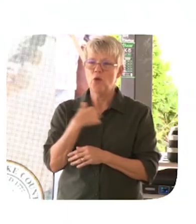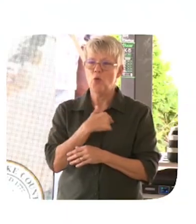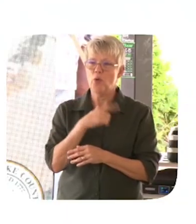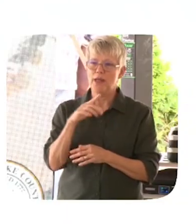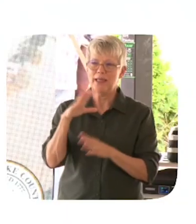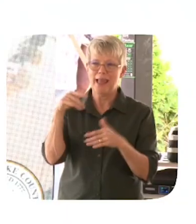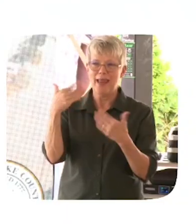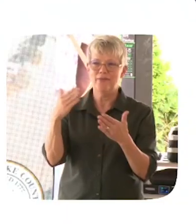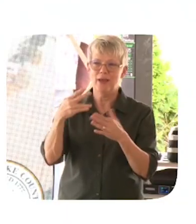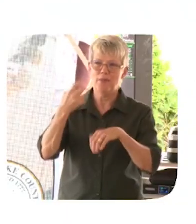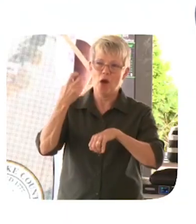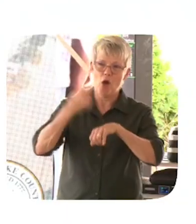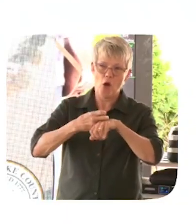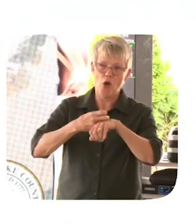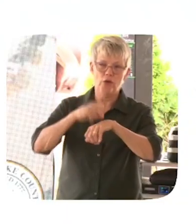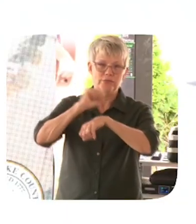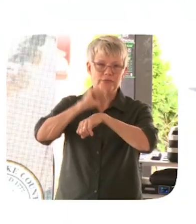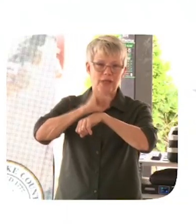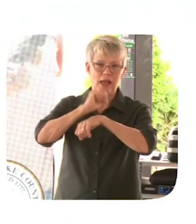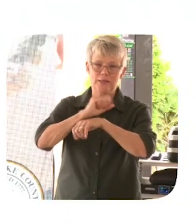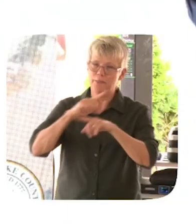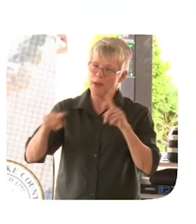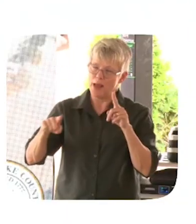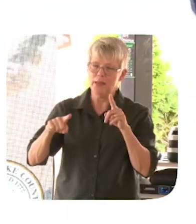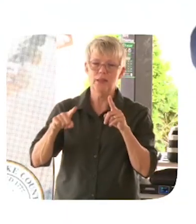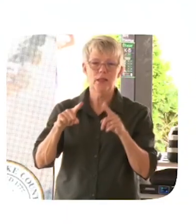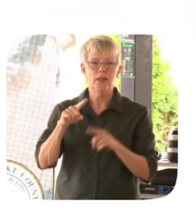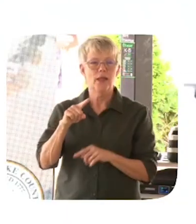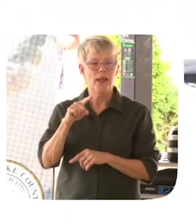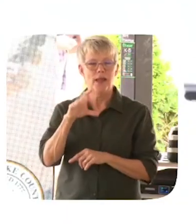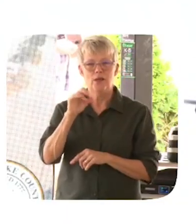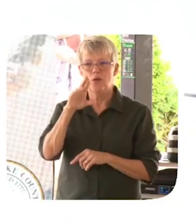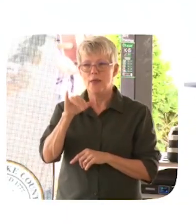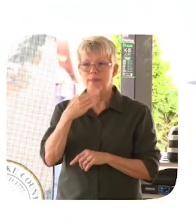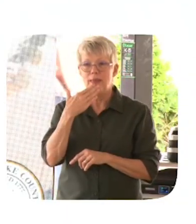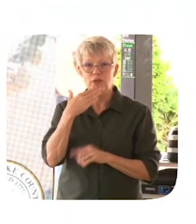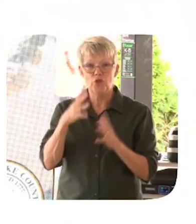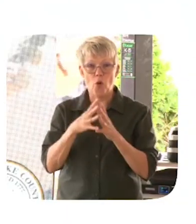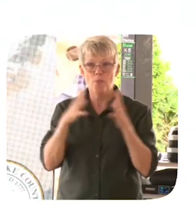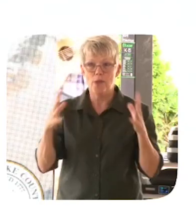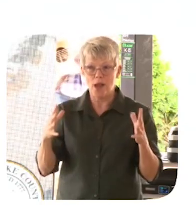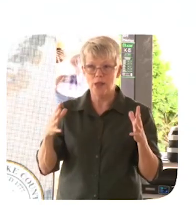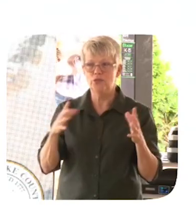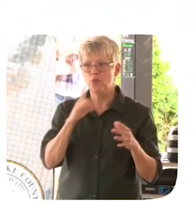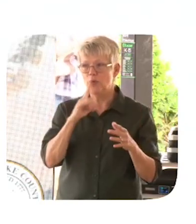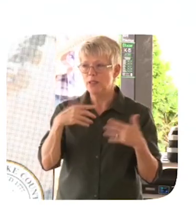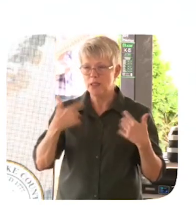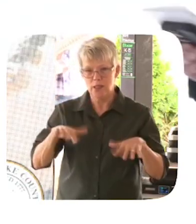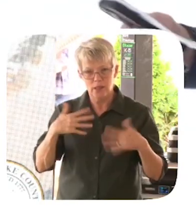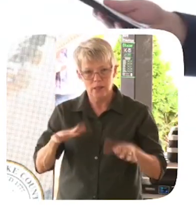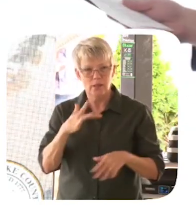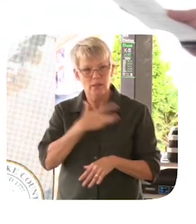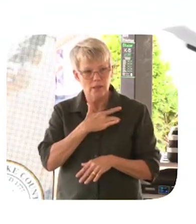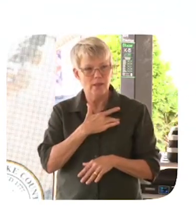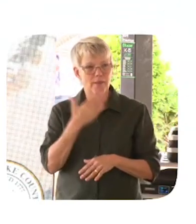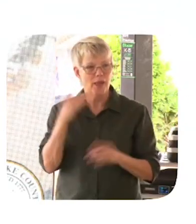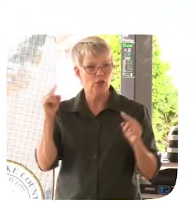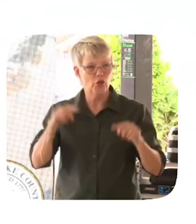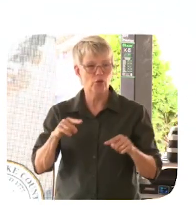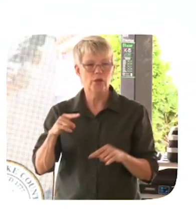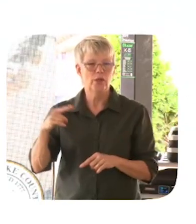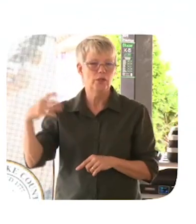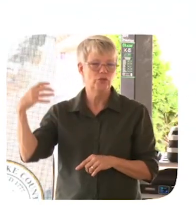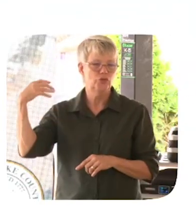hard task, and he made this happen. Corey, thank you. I can't thank you enough from the bottom of my heart. Thank each of y'all for being here. Here's